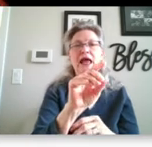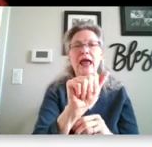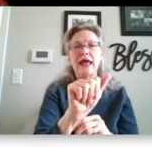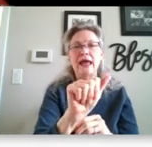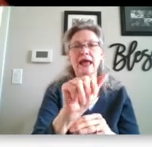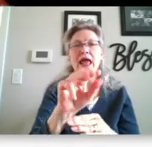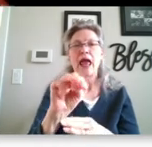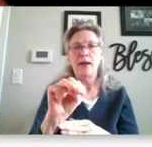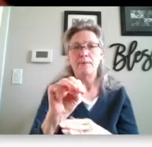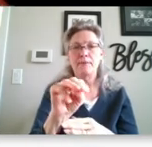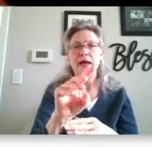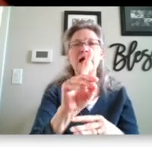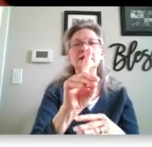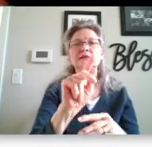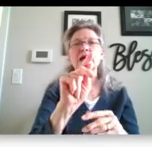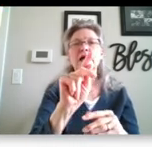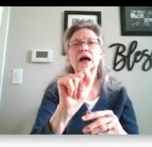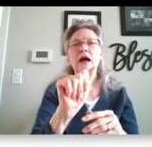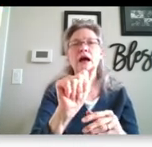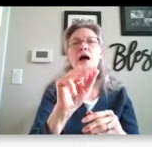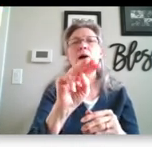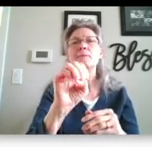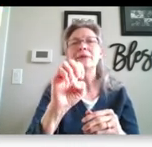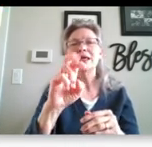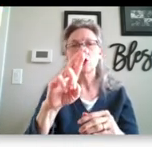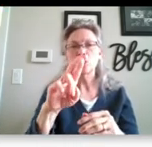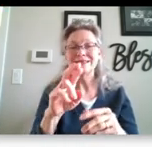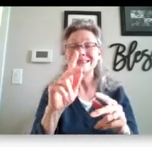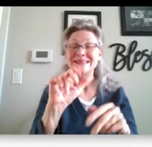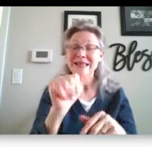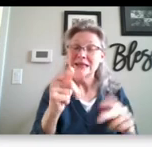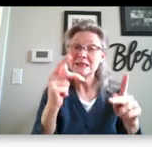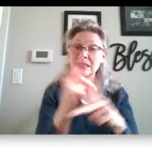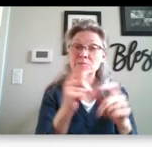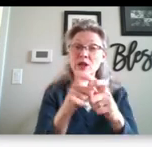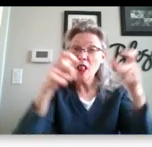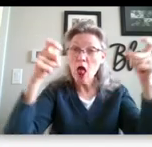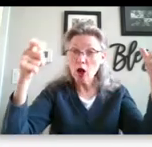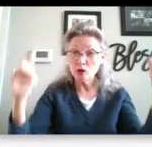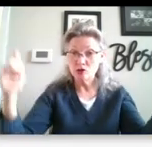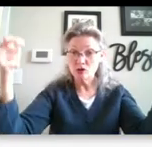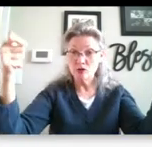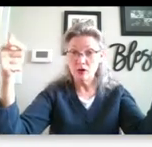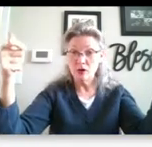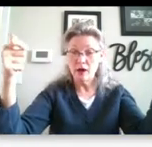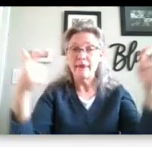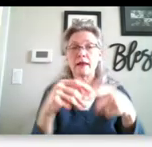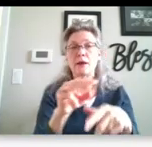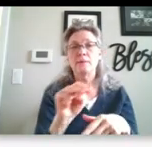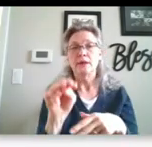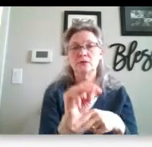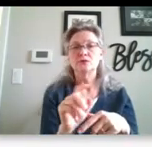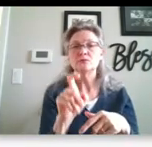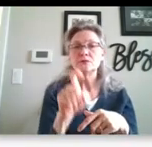a meter? Well, I know a decameter is 10 times greater than a meter. So there must be 10